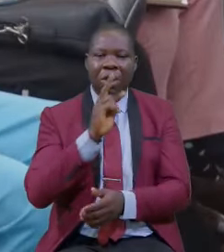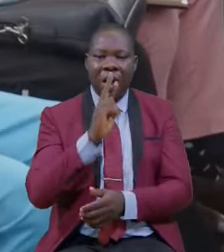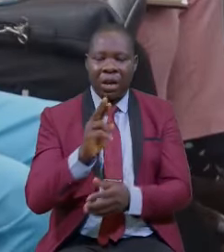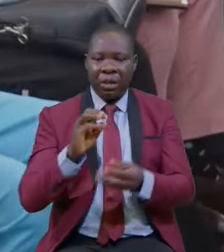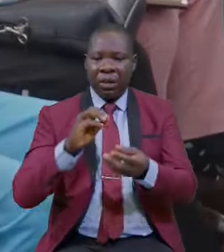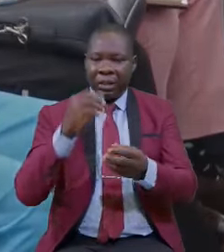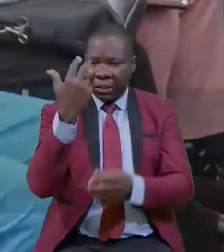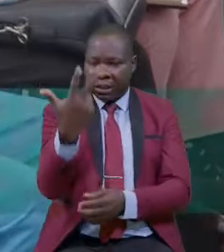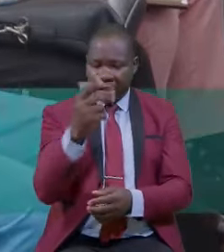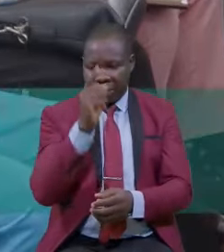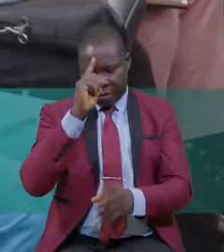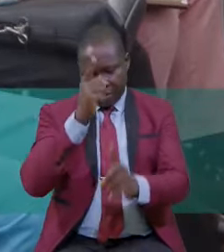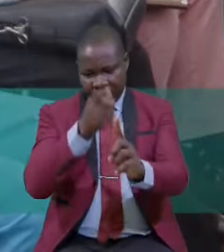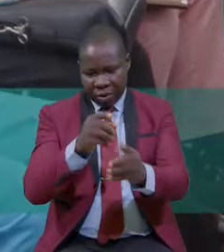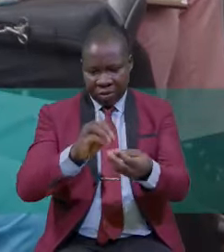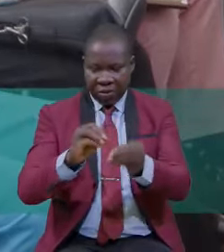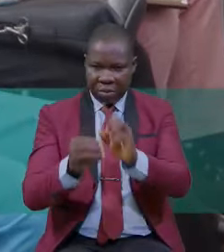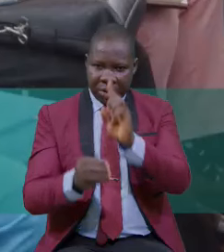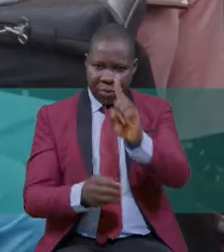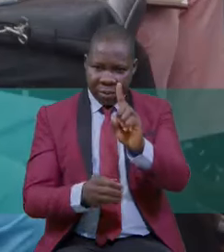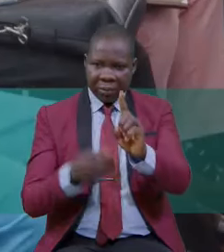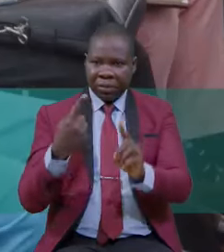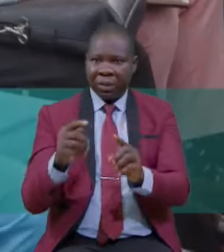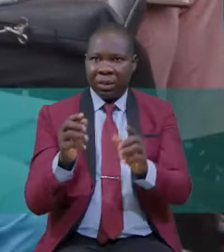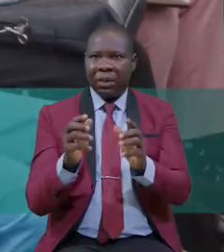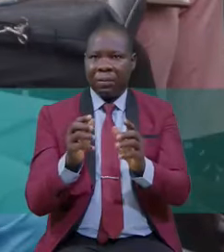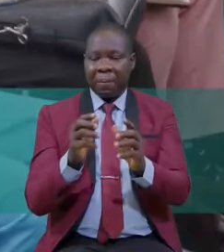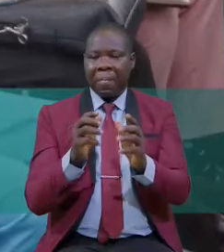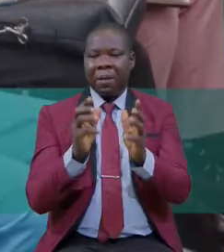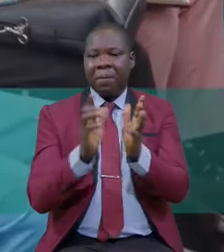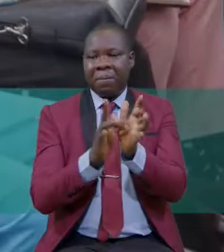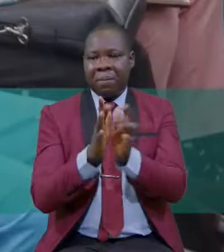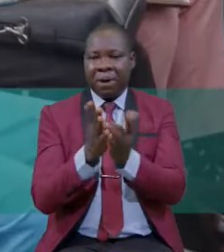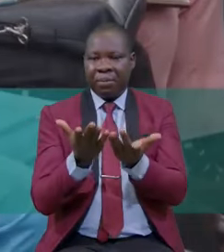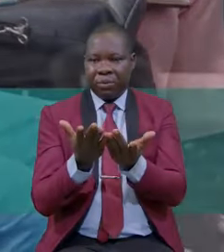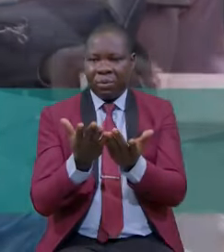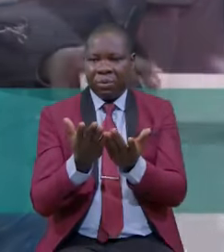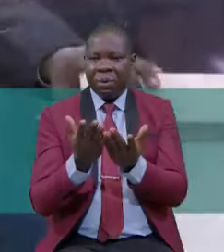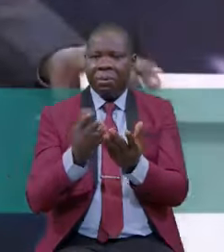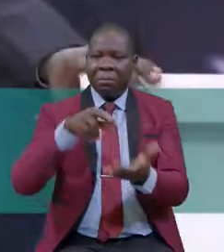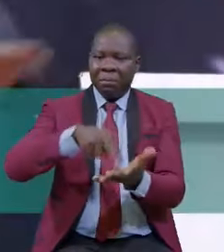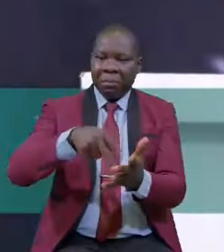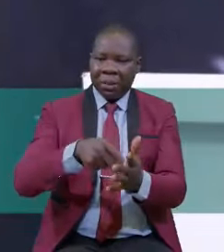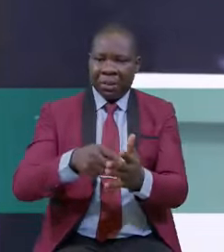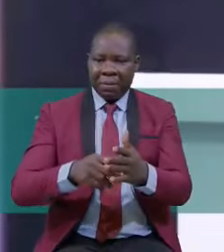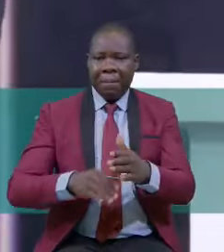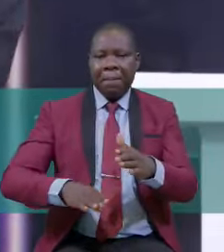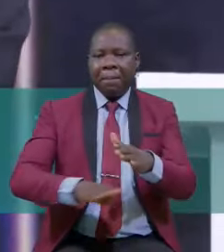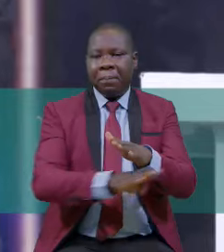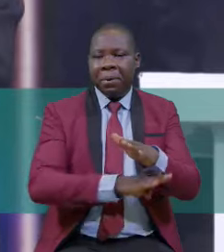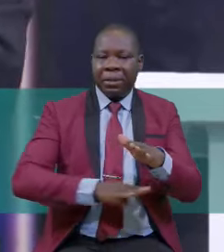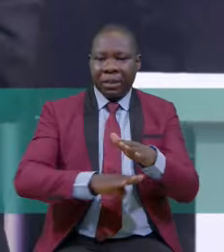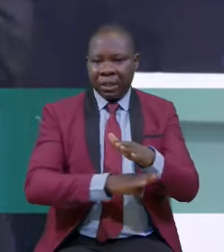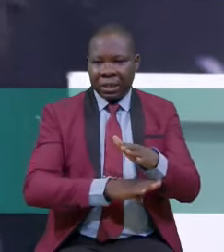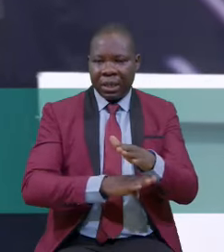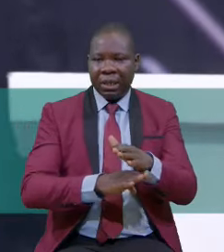that? Basic instruction before leaving earth. That's the Bible. When you spell it out,